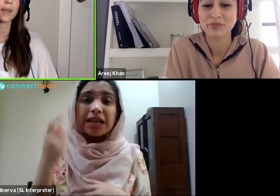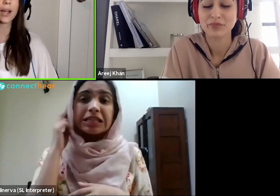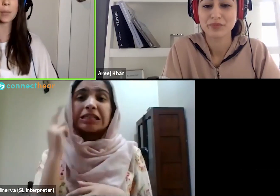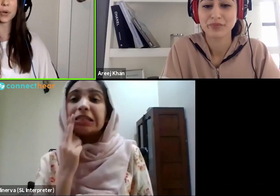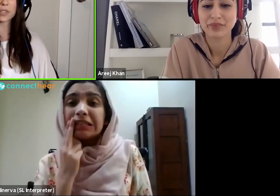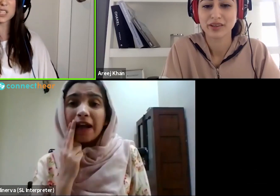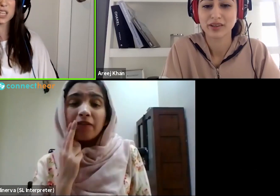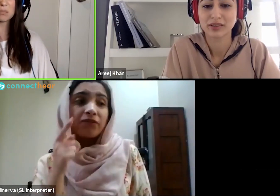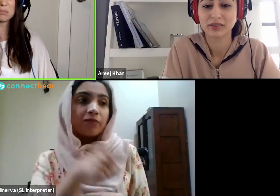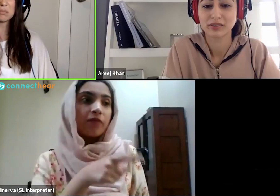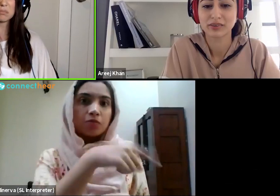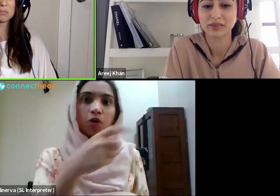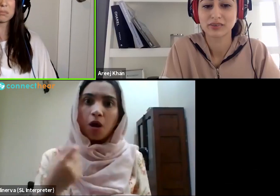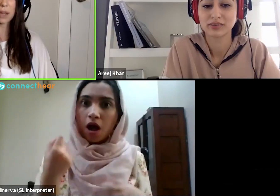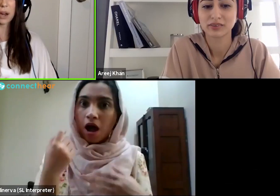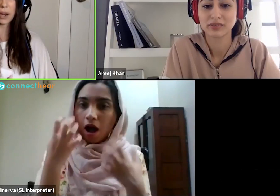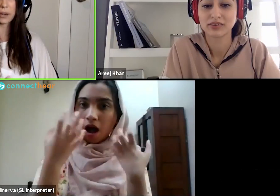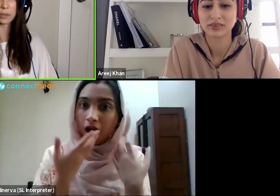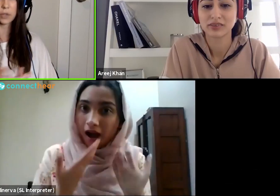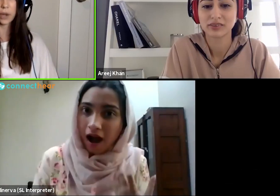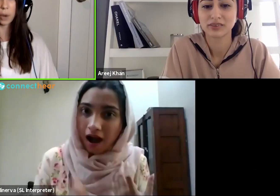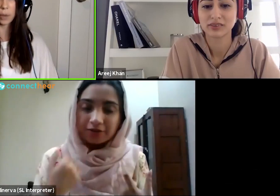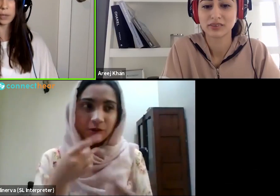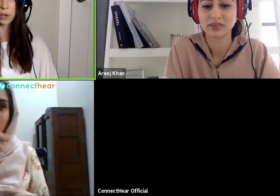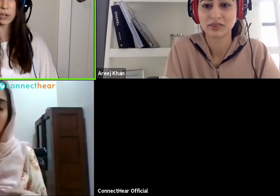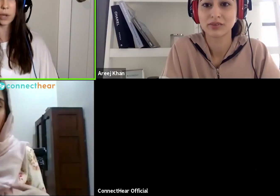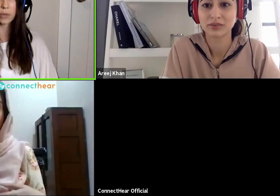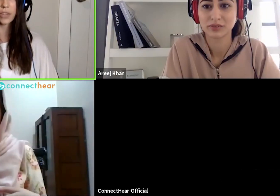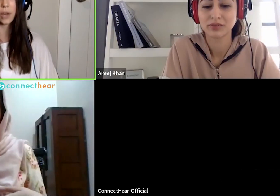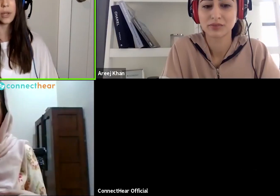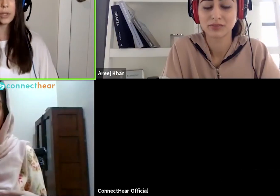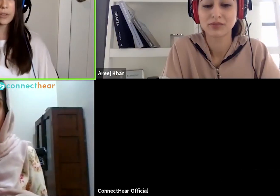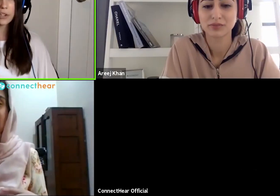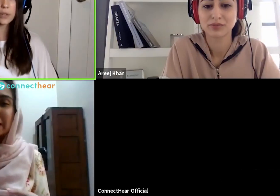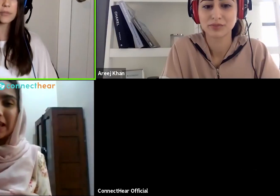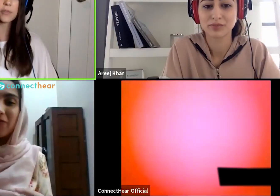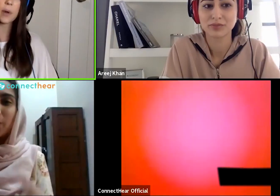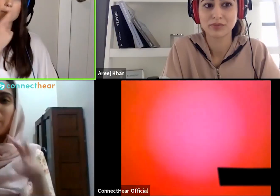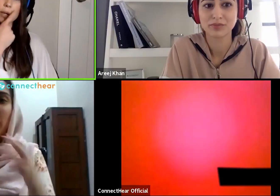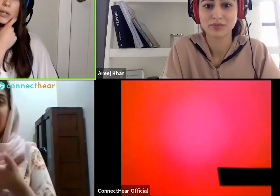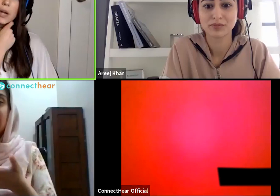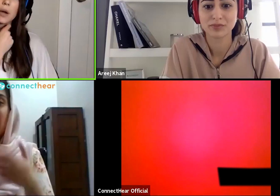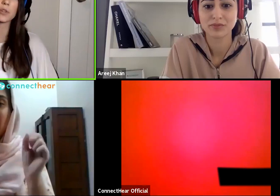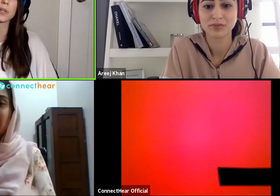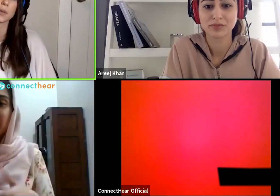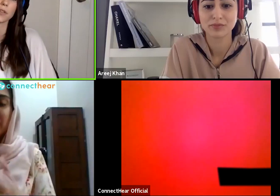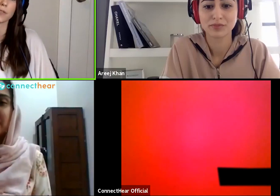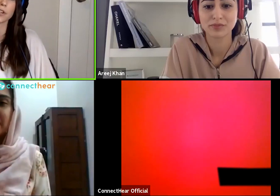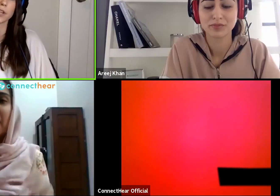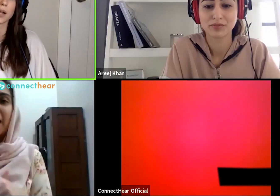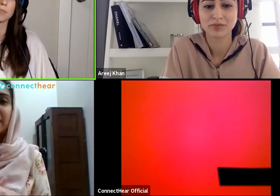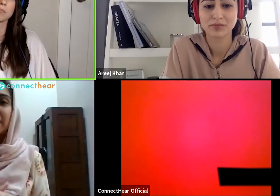point, I've kind of proved it to them that I can do very well with my communication mode. So there's a possibility, if you meet